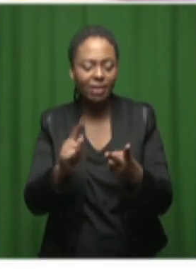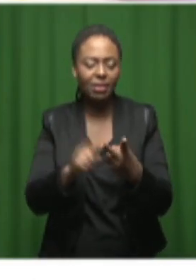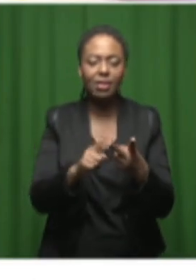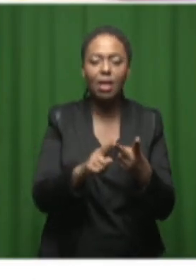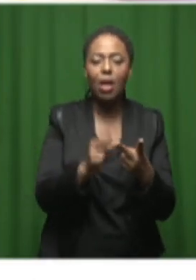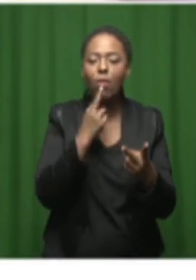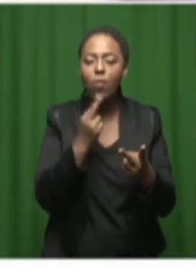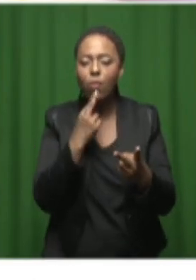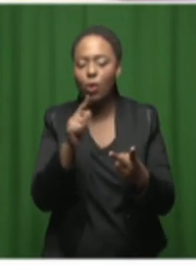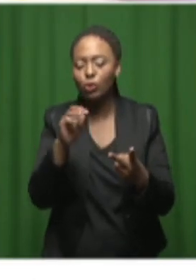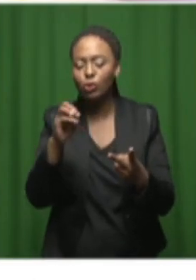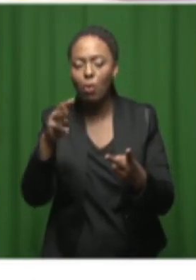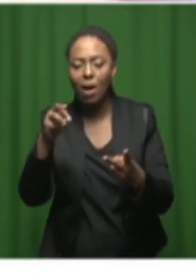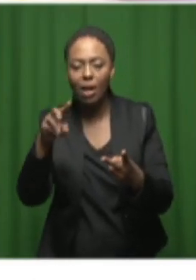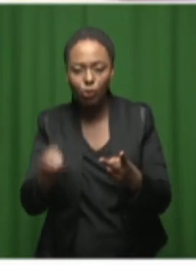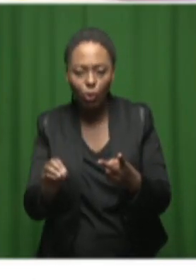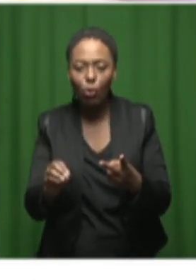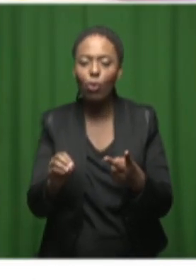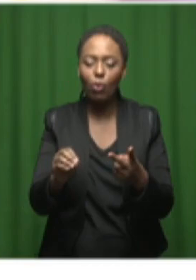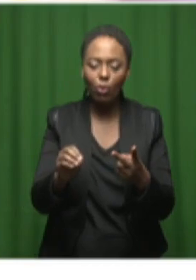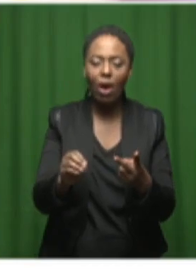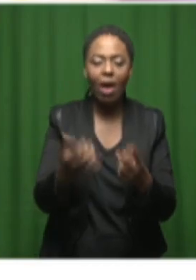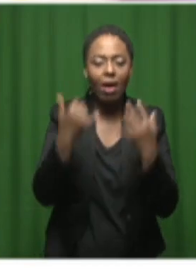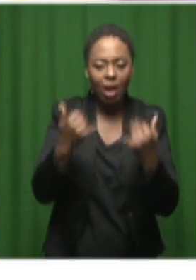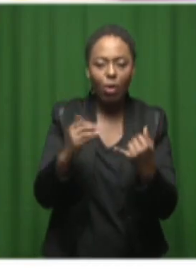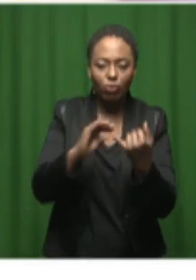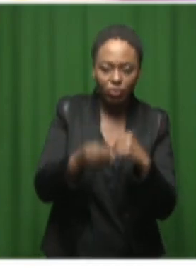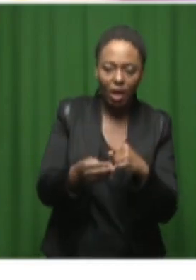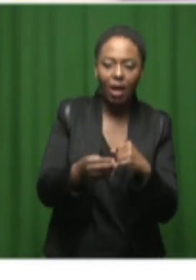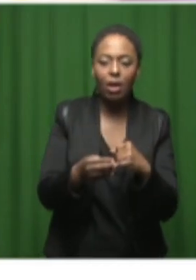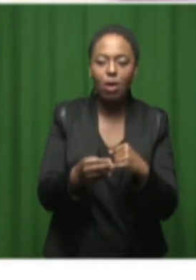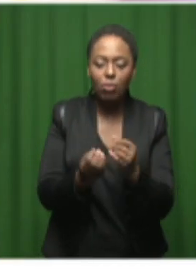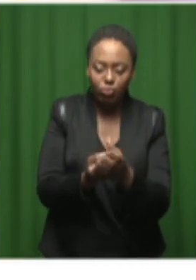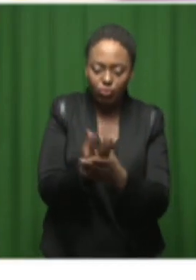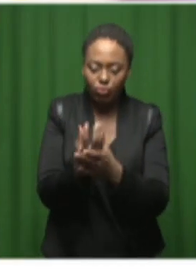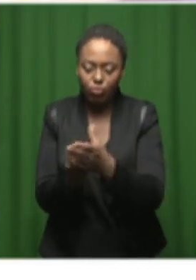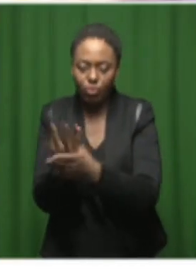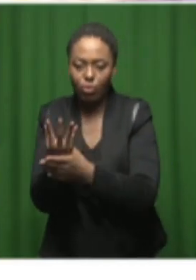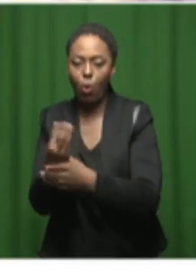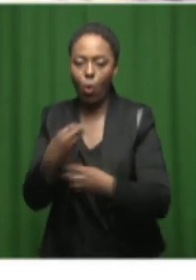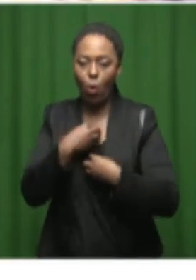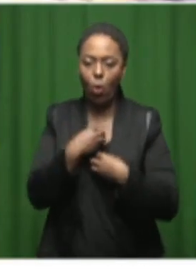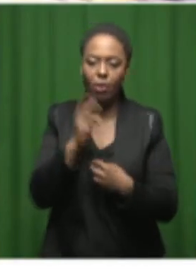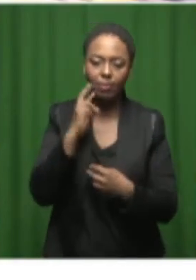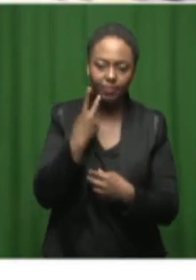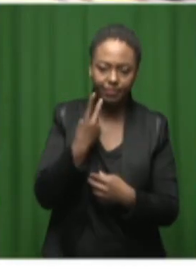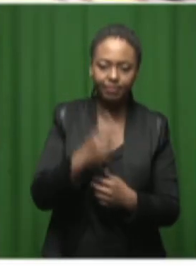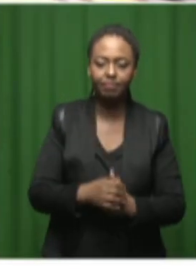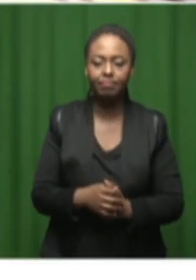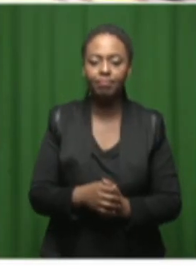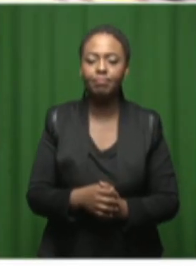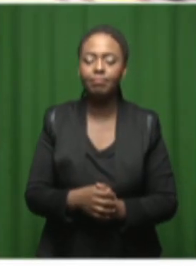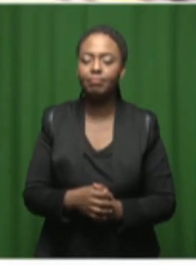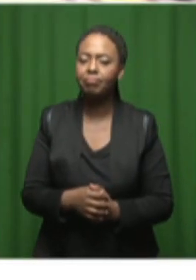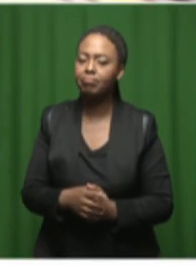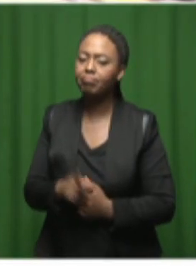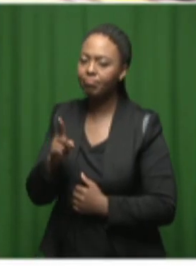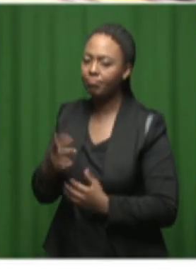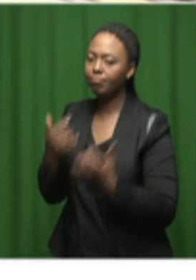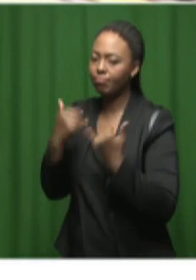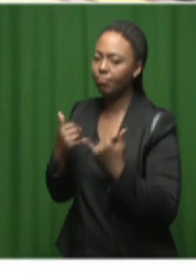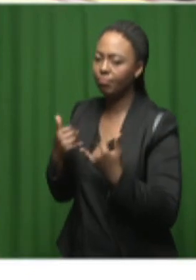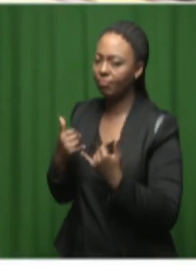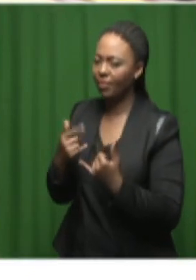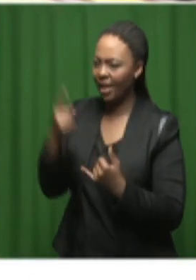are in that journey of, trying to grow our own food, and it's very exciting. And since scones are your thing, are you looking into going